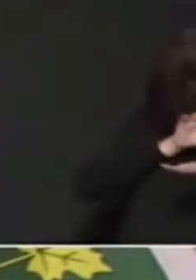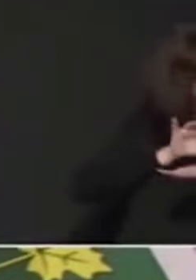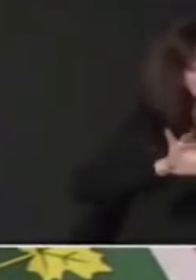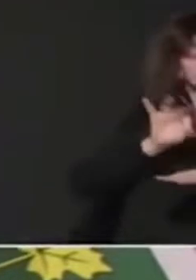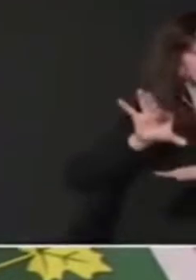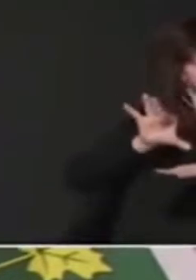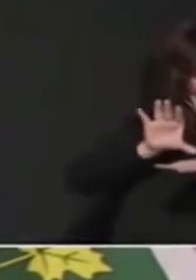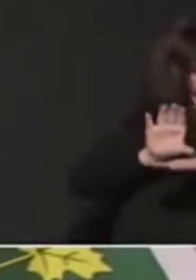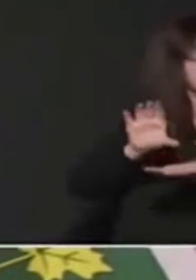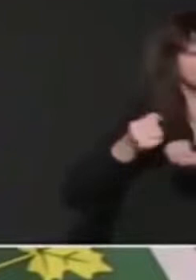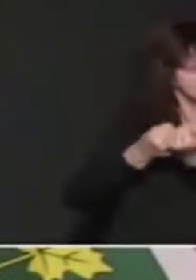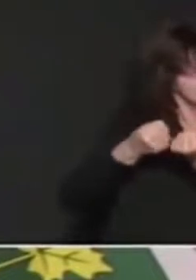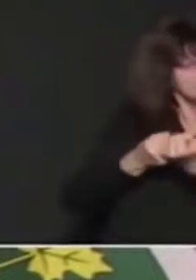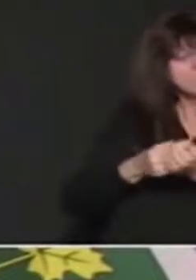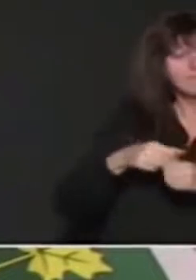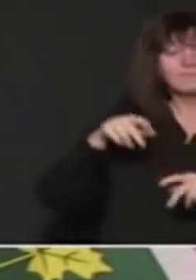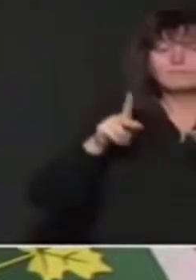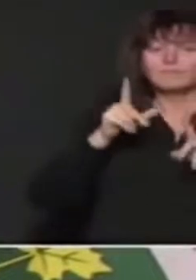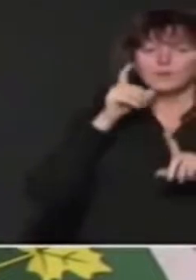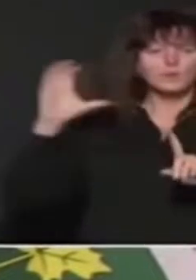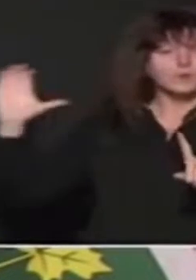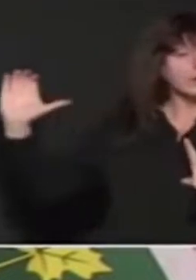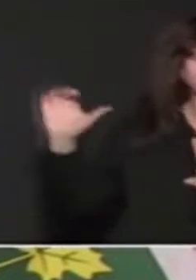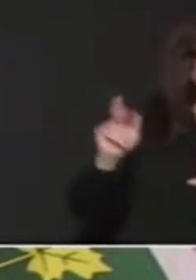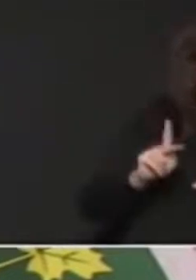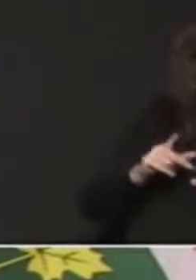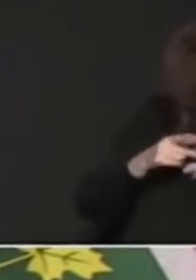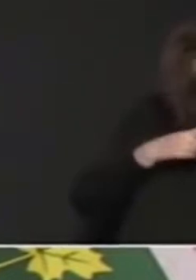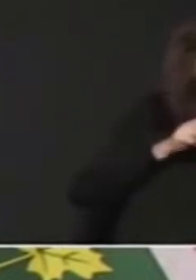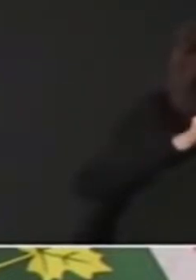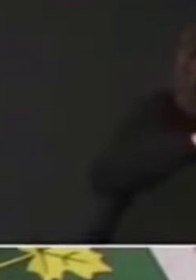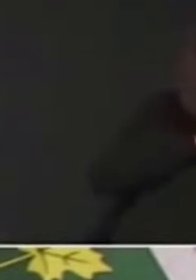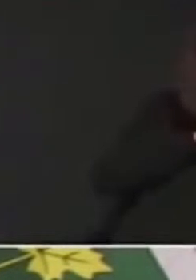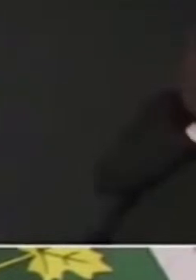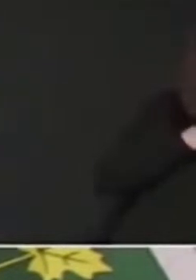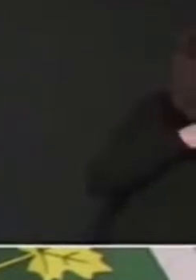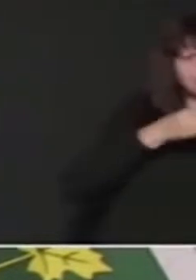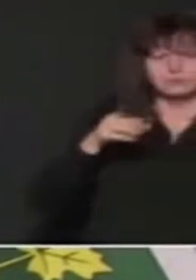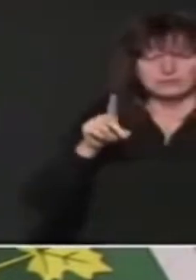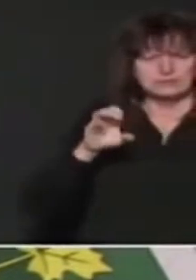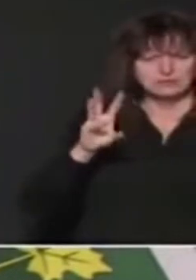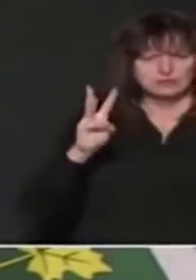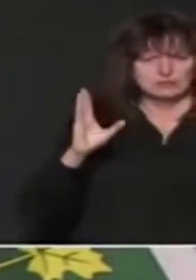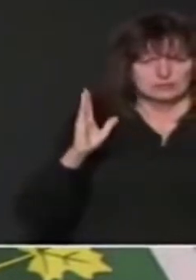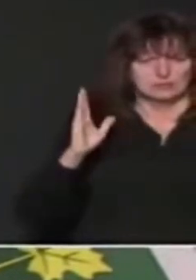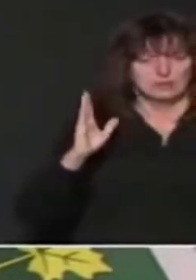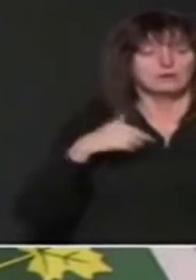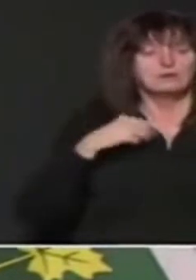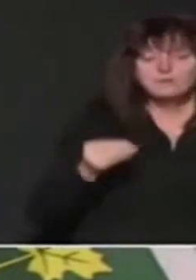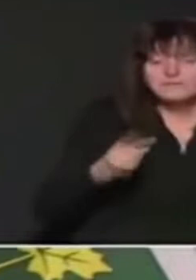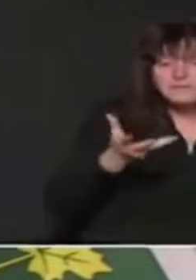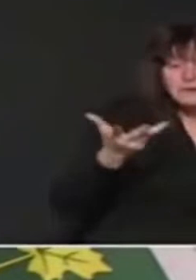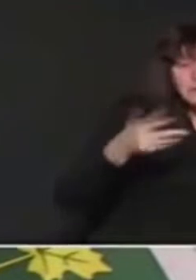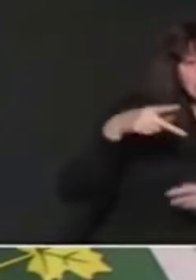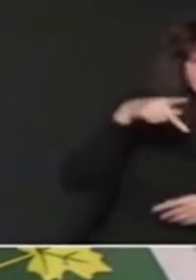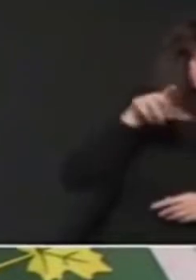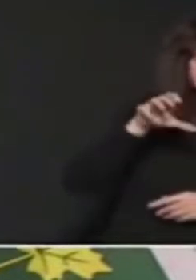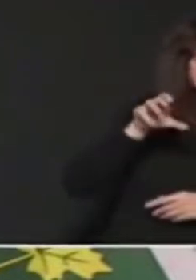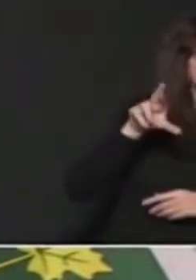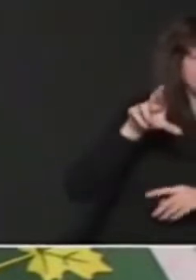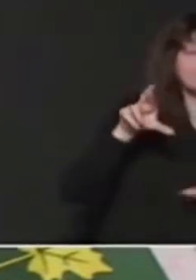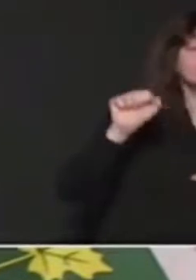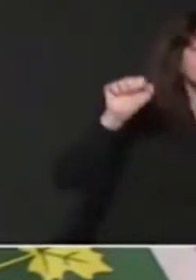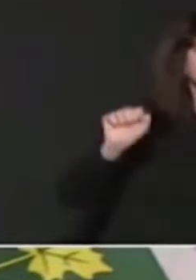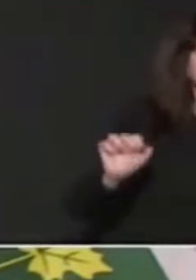following locations between November 1st and December 6th, 2021. South Africa,